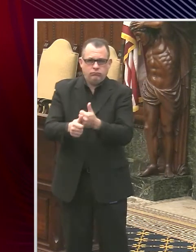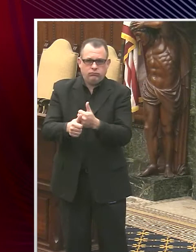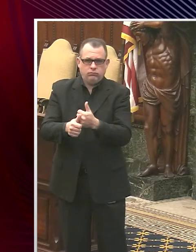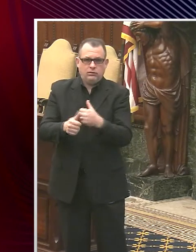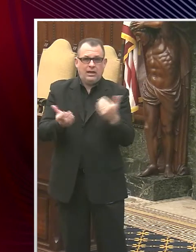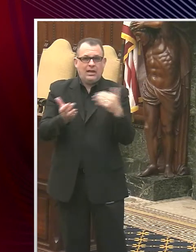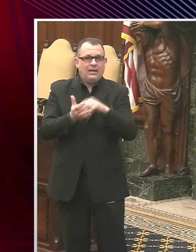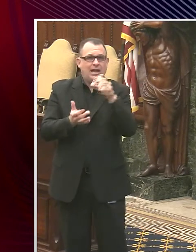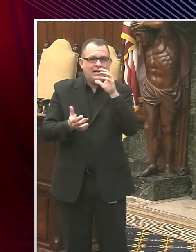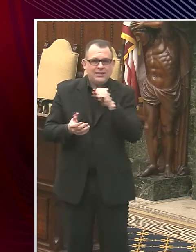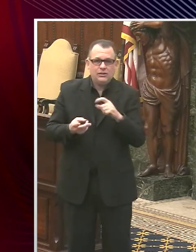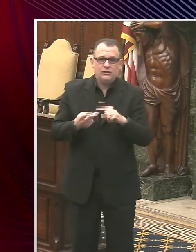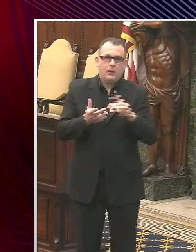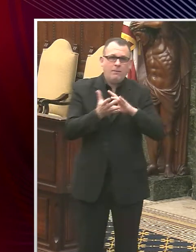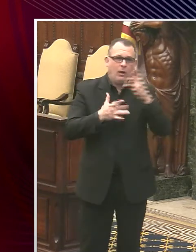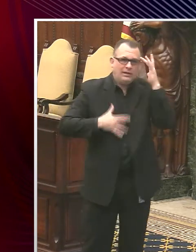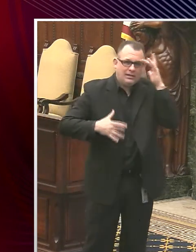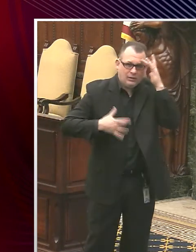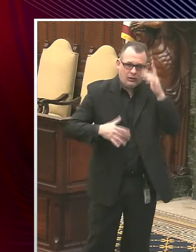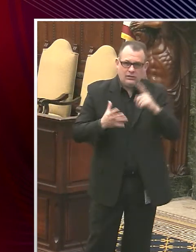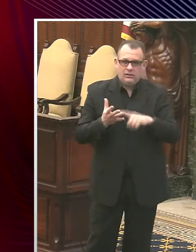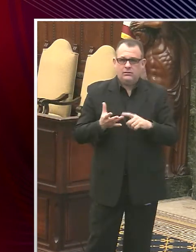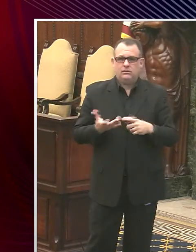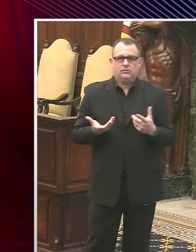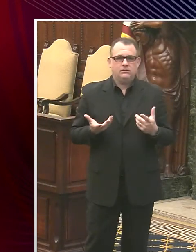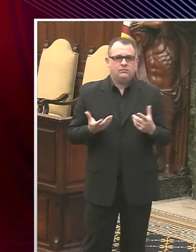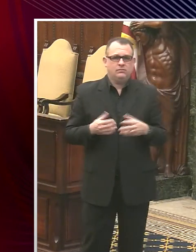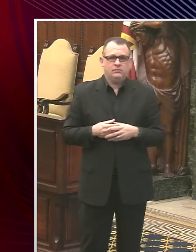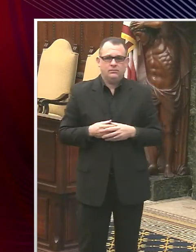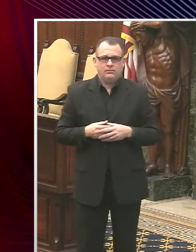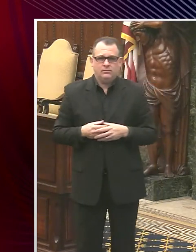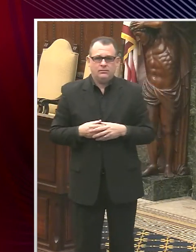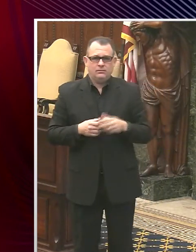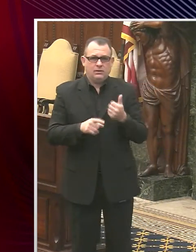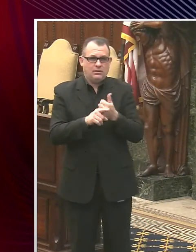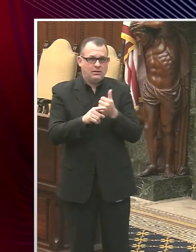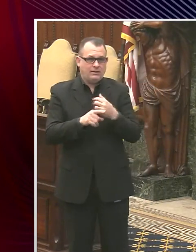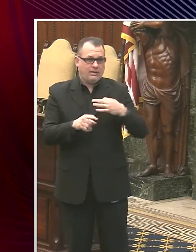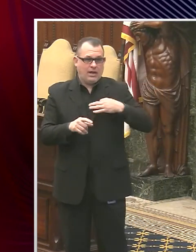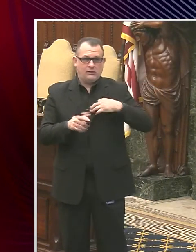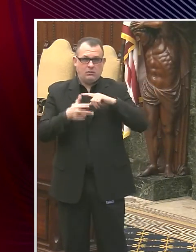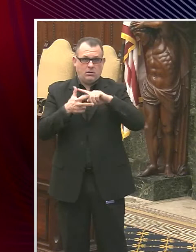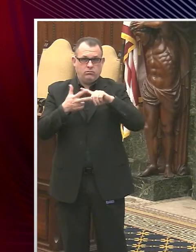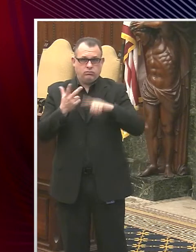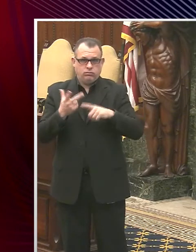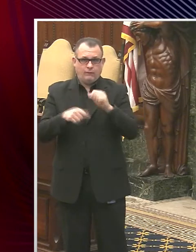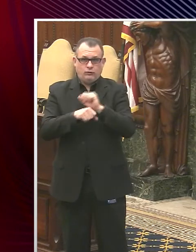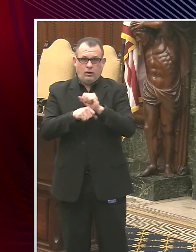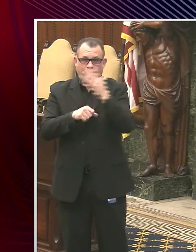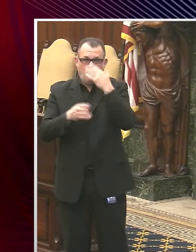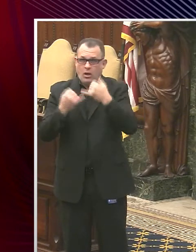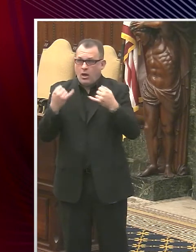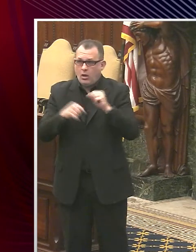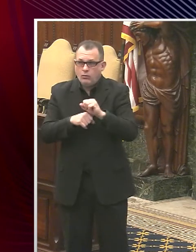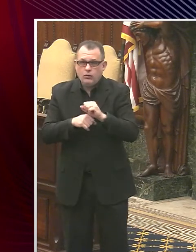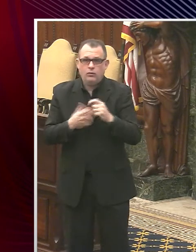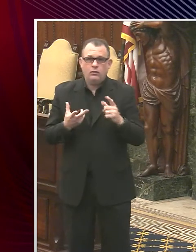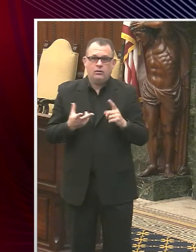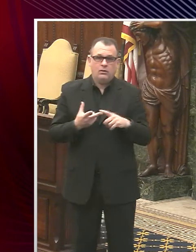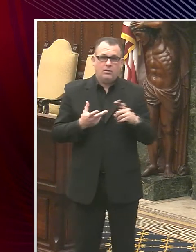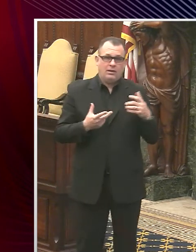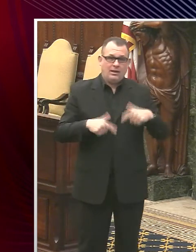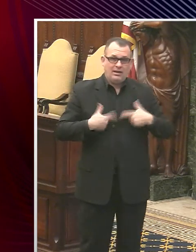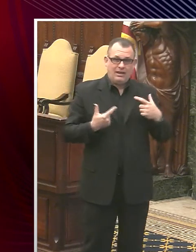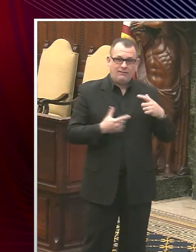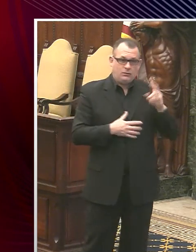and medical conditions, look for zip codes. And if they're eligible under both, then they may be able to get in and get vaccinated that day. That